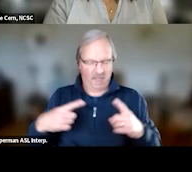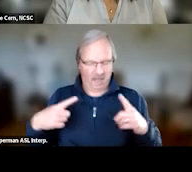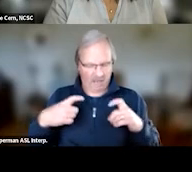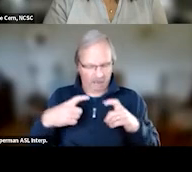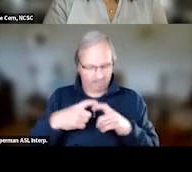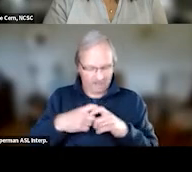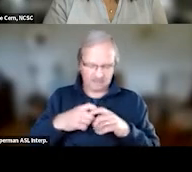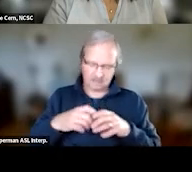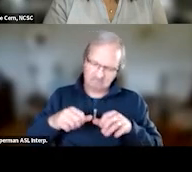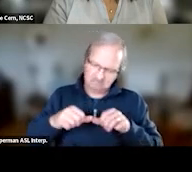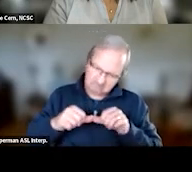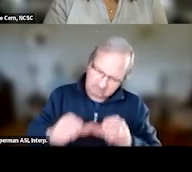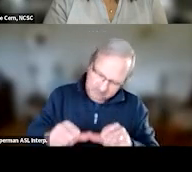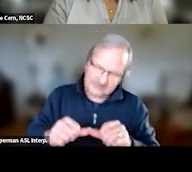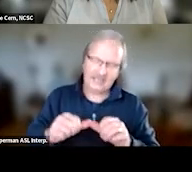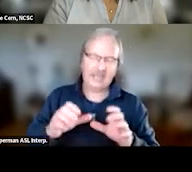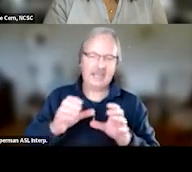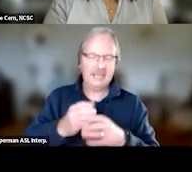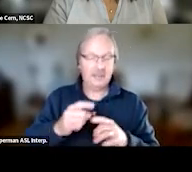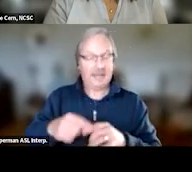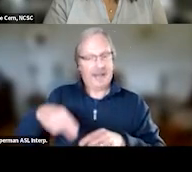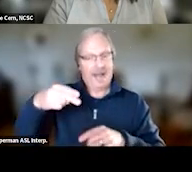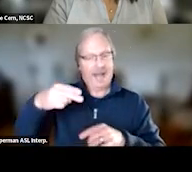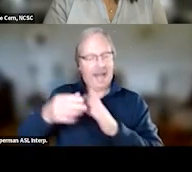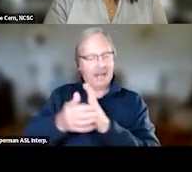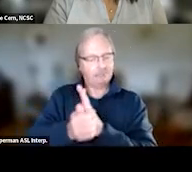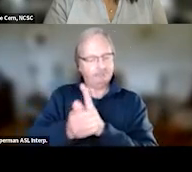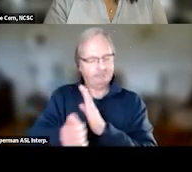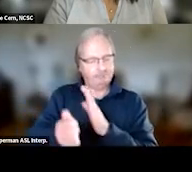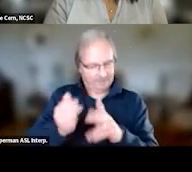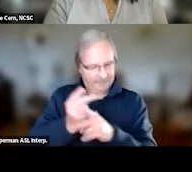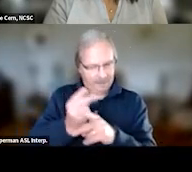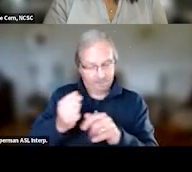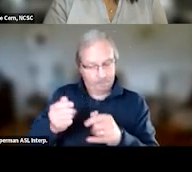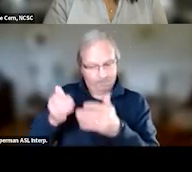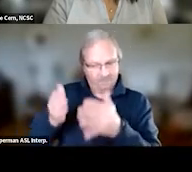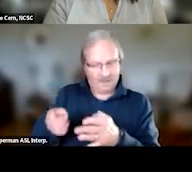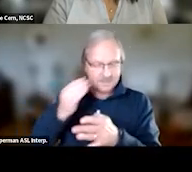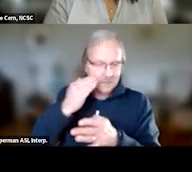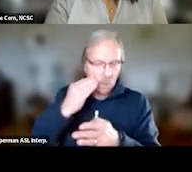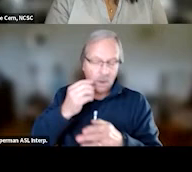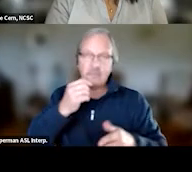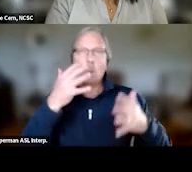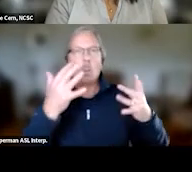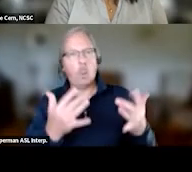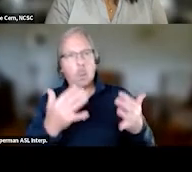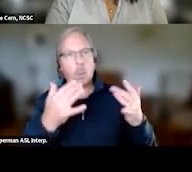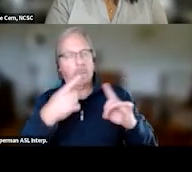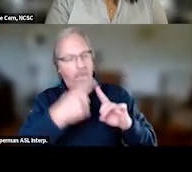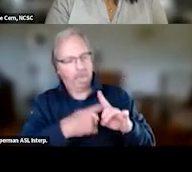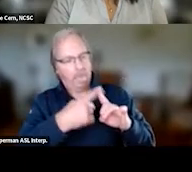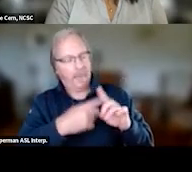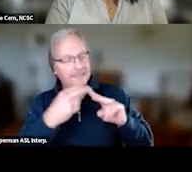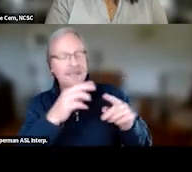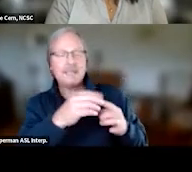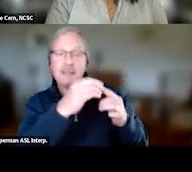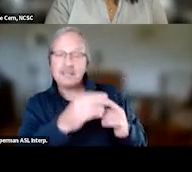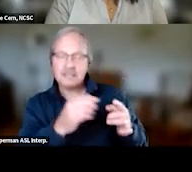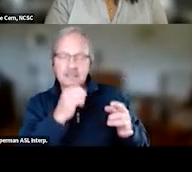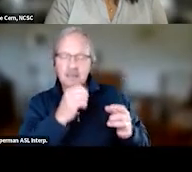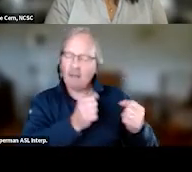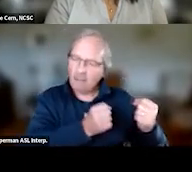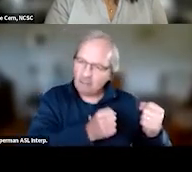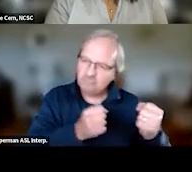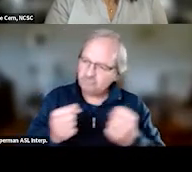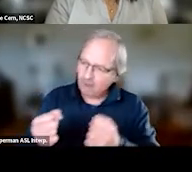care where they live from providers they know. No waiting months to see a specialist. No long drives back and forth to get